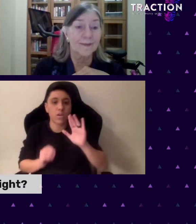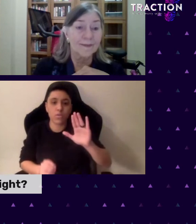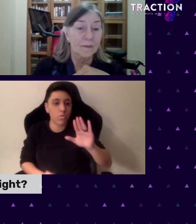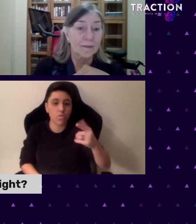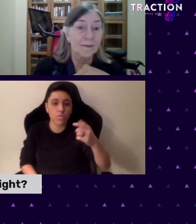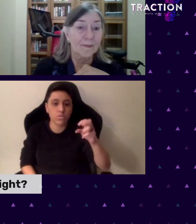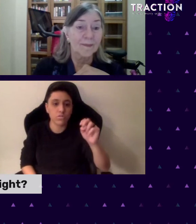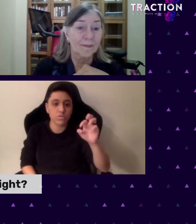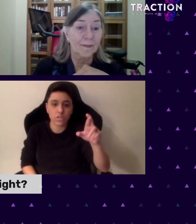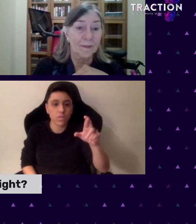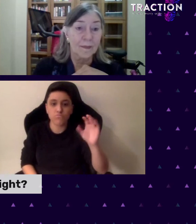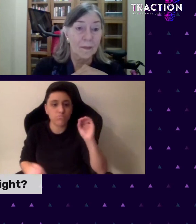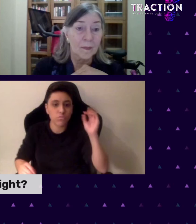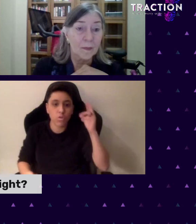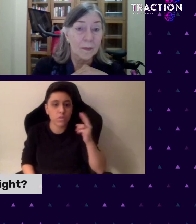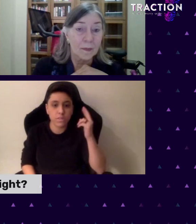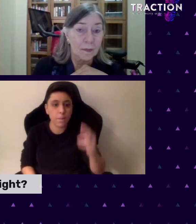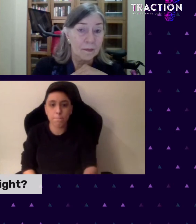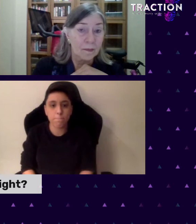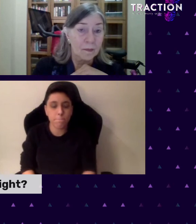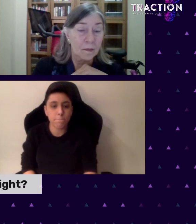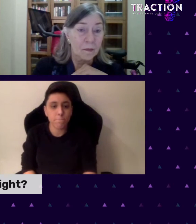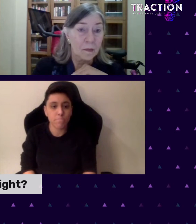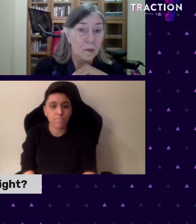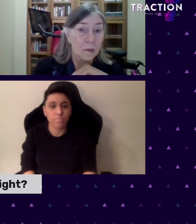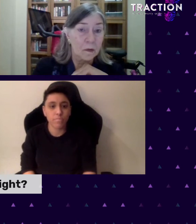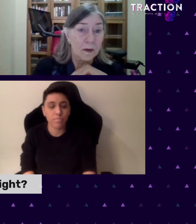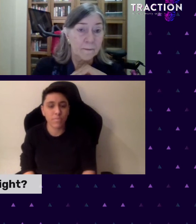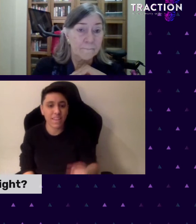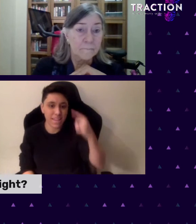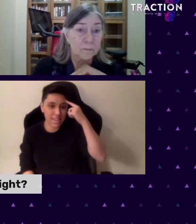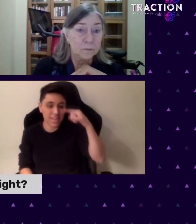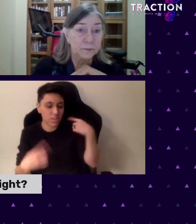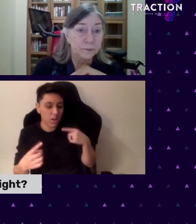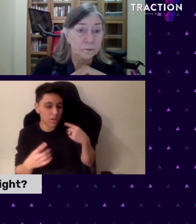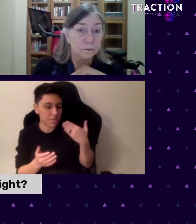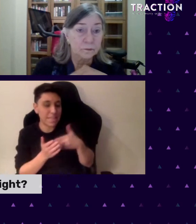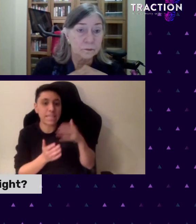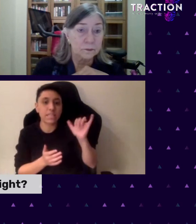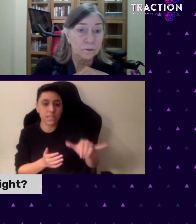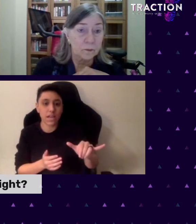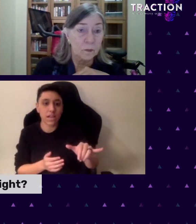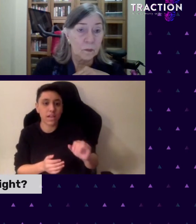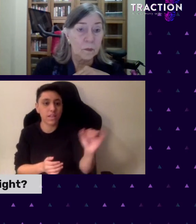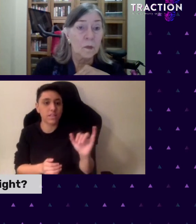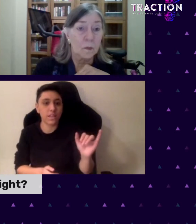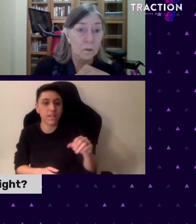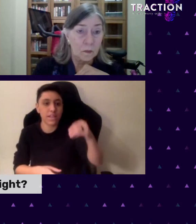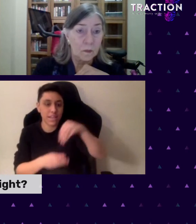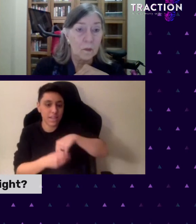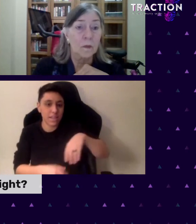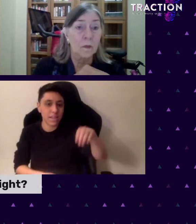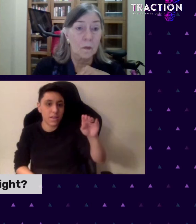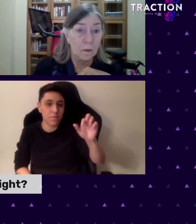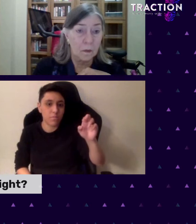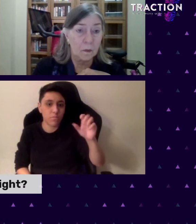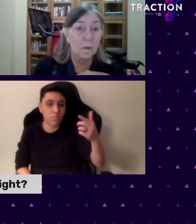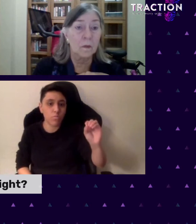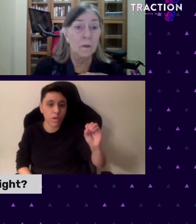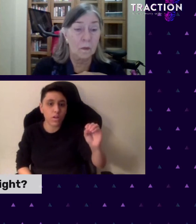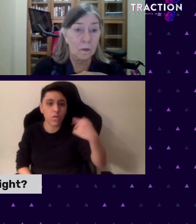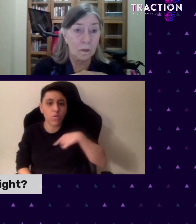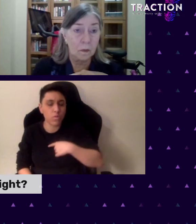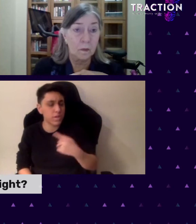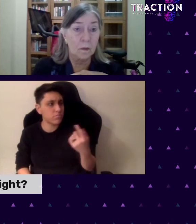Right. I guess the only counter argument to that is, you know, like at Borrego, we try to make sure we always